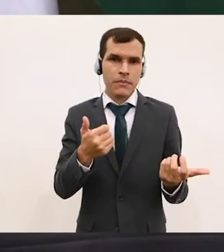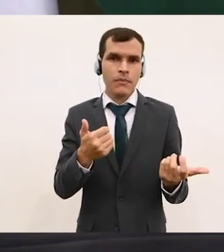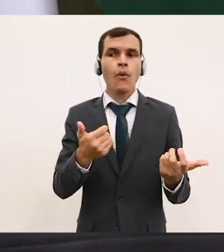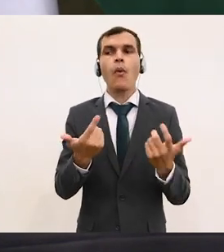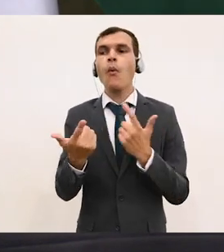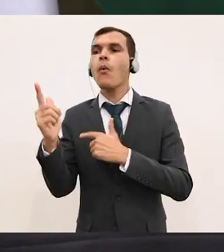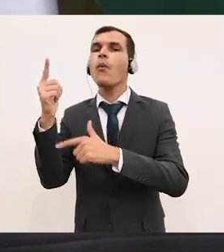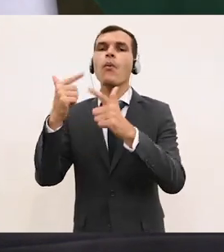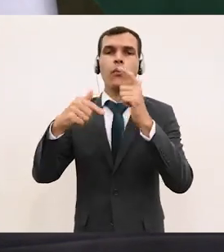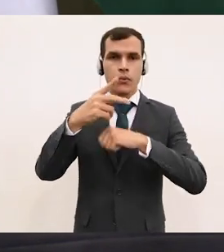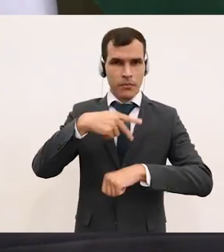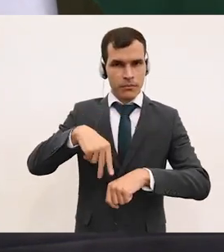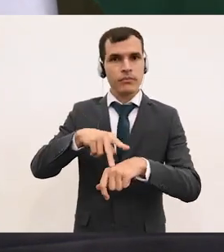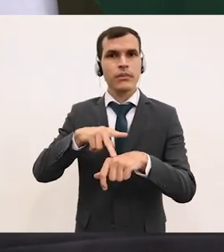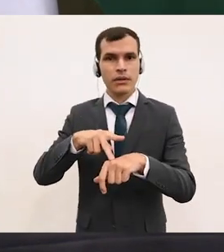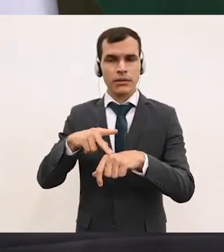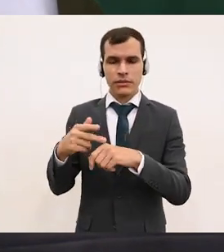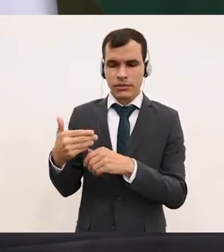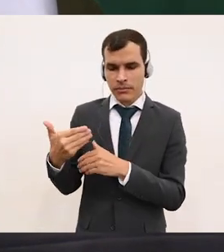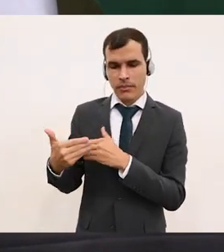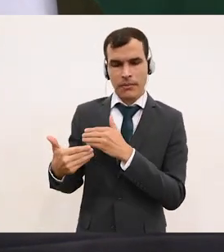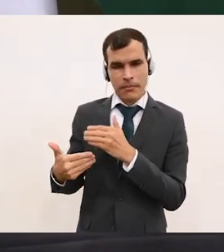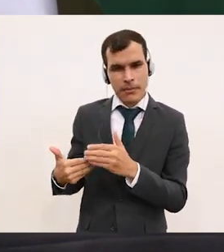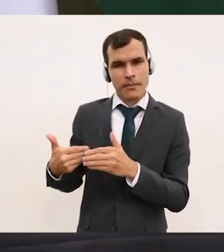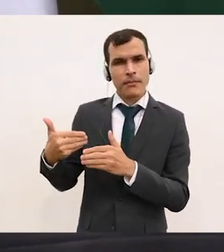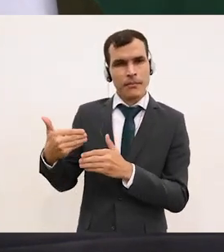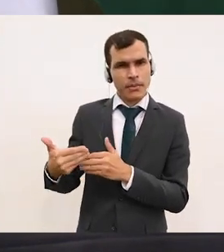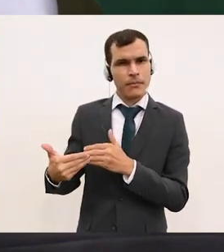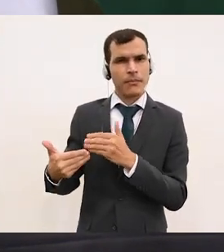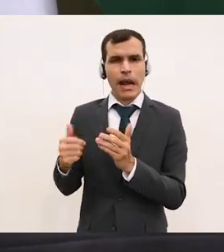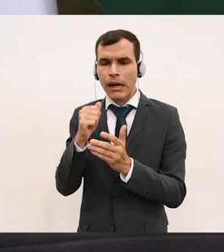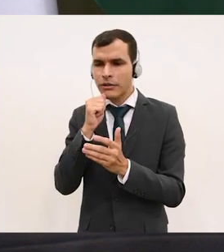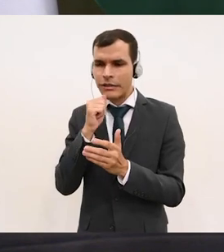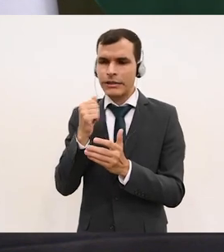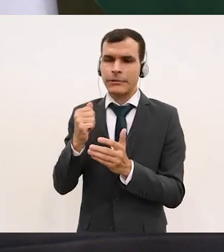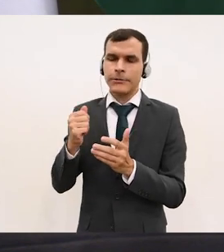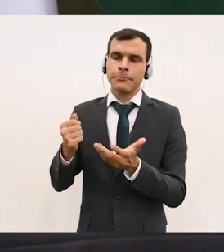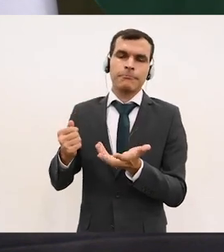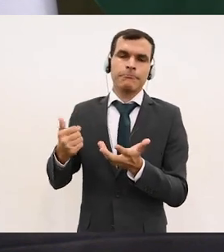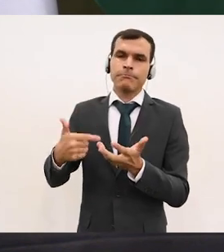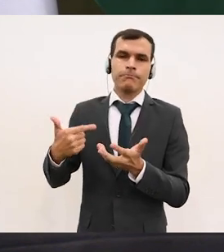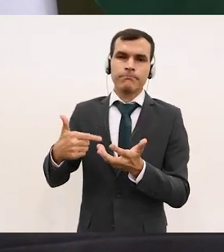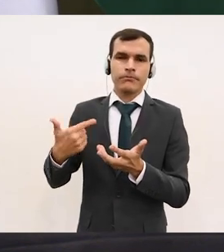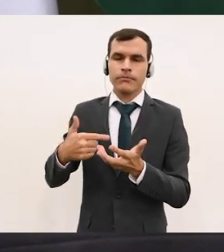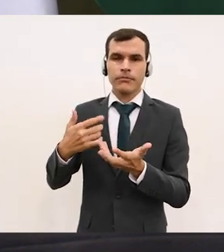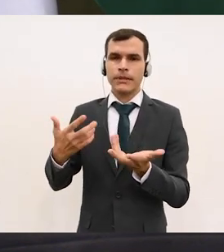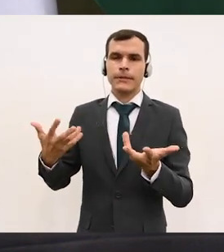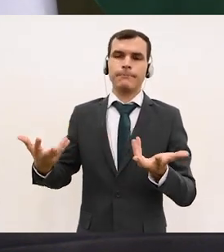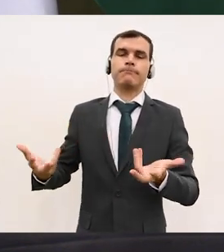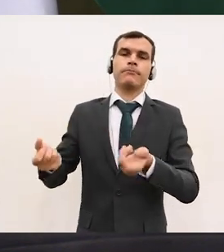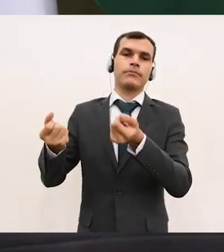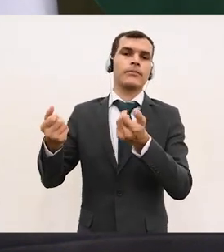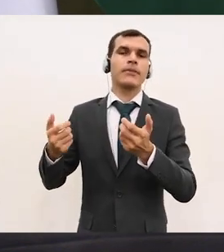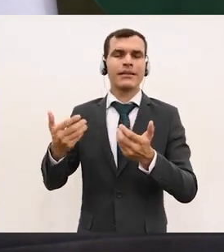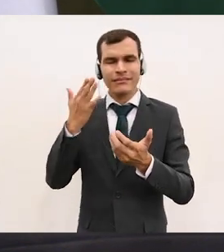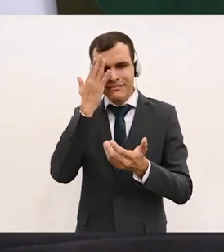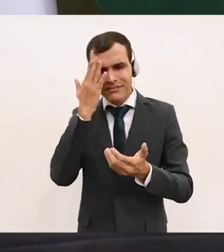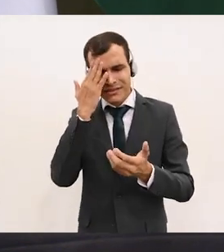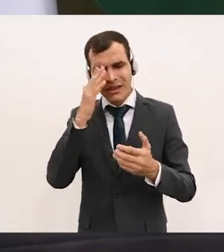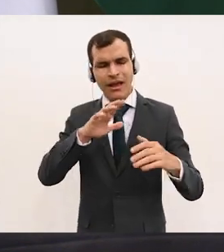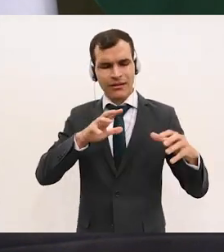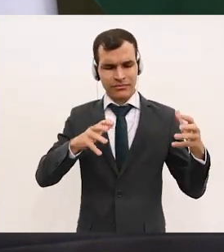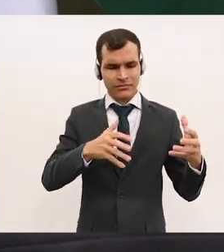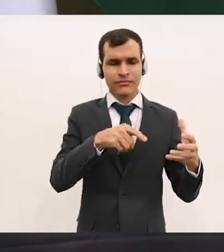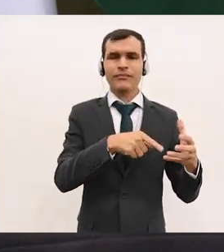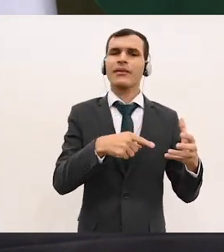well off, who feel that this present system is very cumbersome for them and costly, and they would like to see